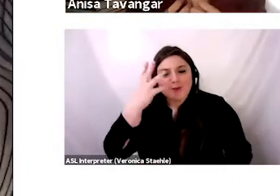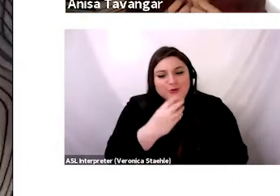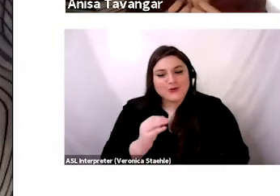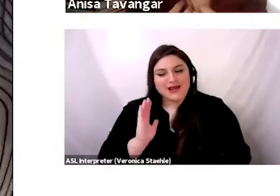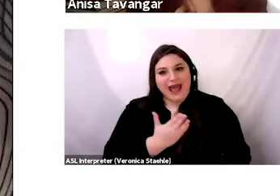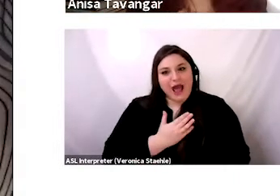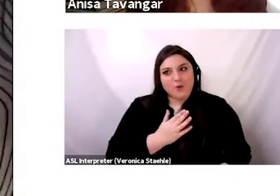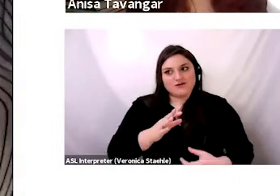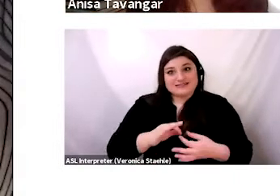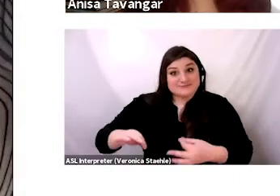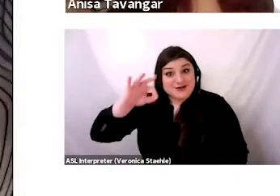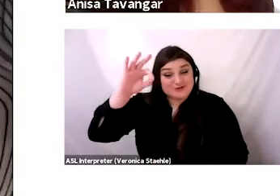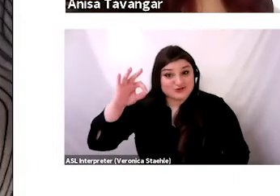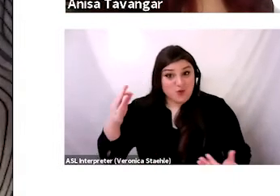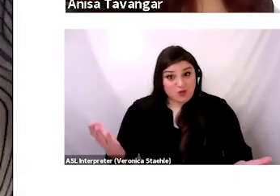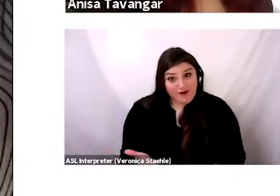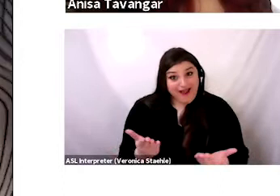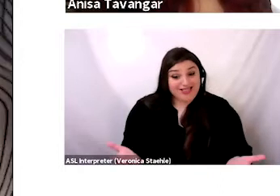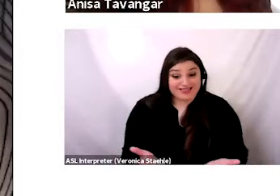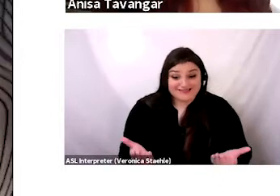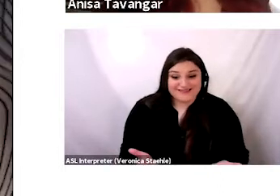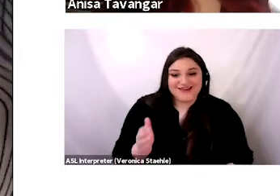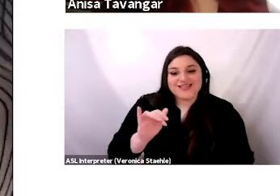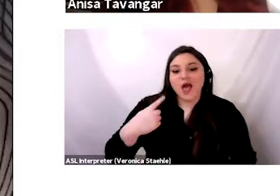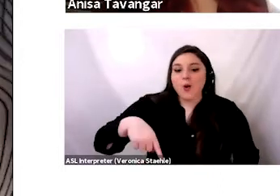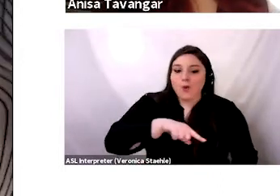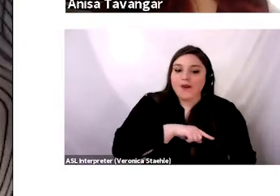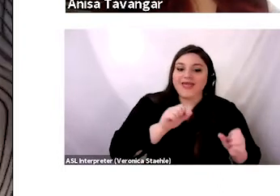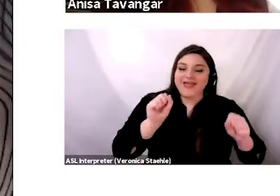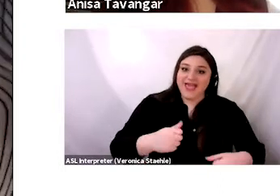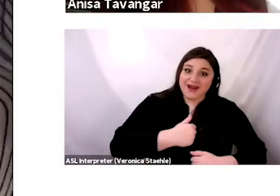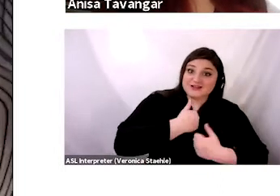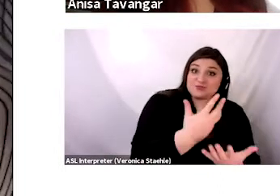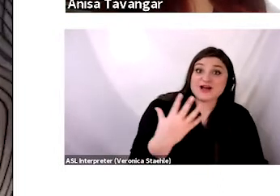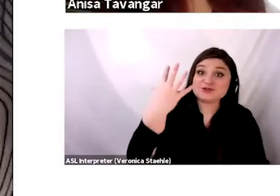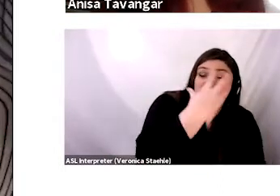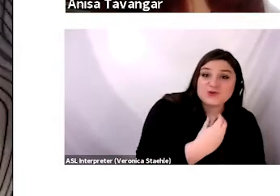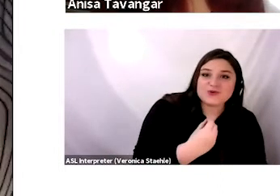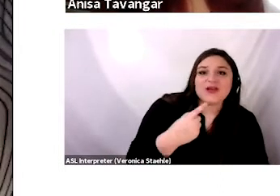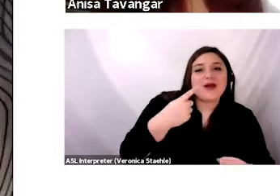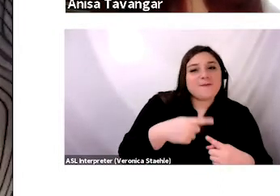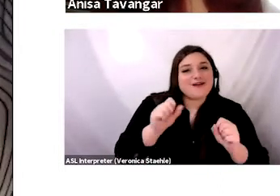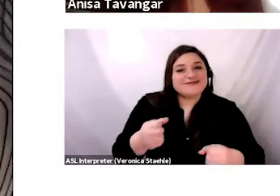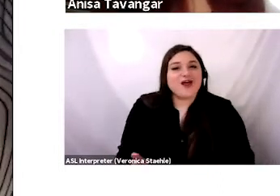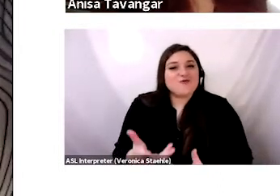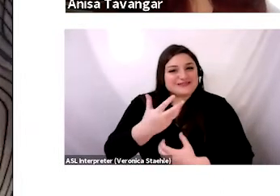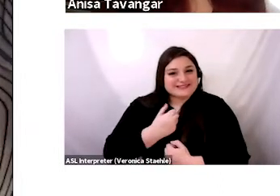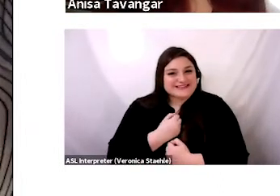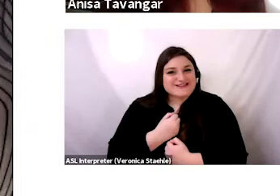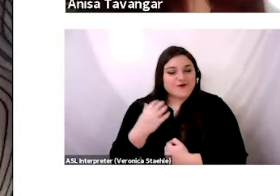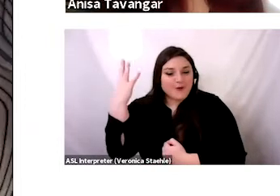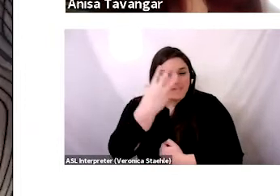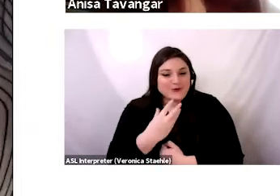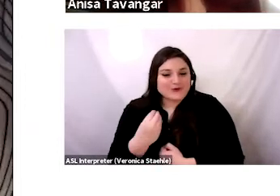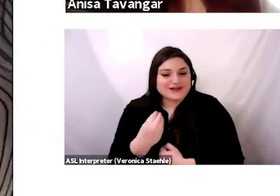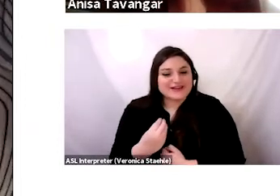to receive beauty. And that it can't be kind of undermined as something frivolous, which is very common